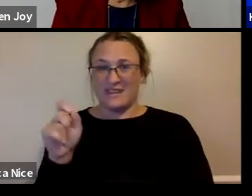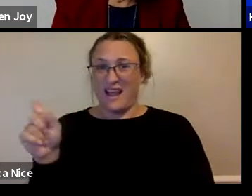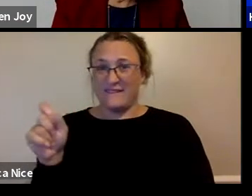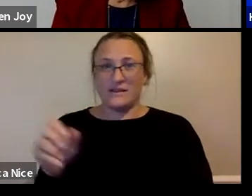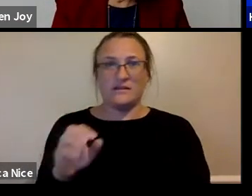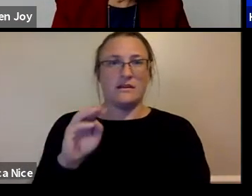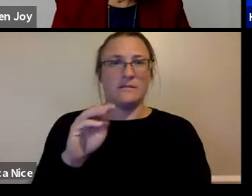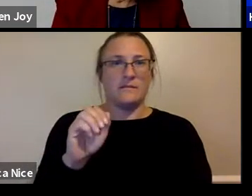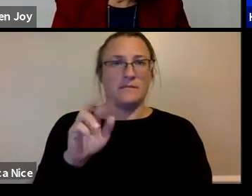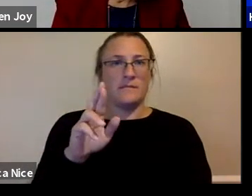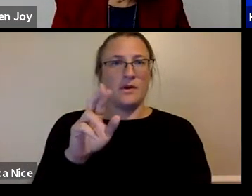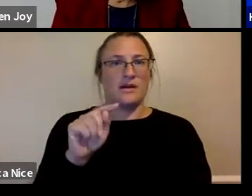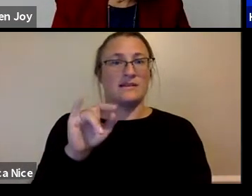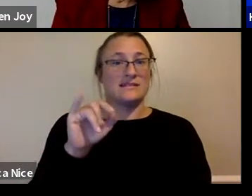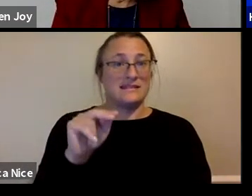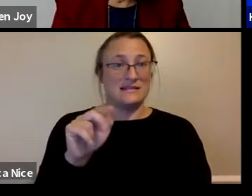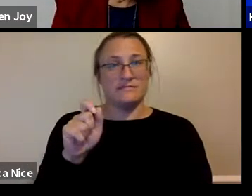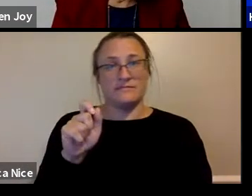It's